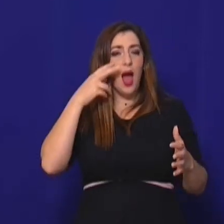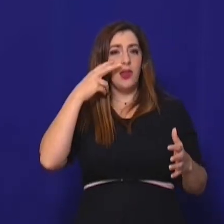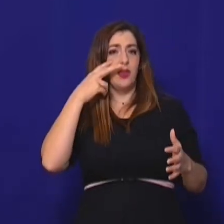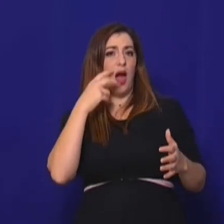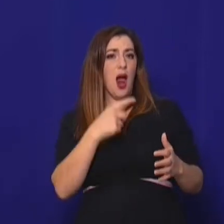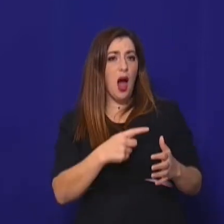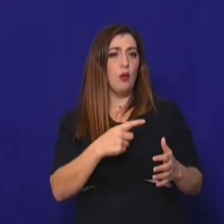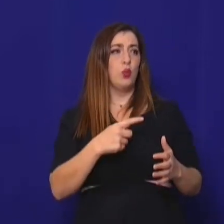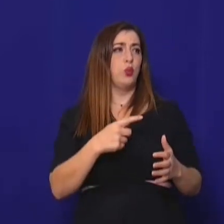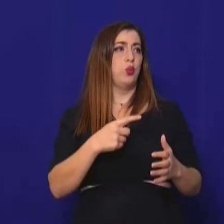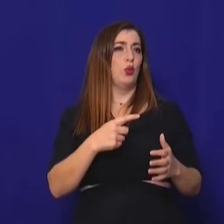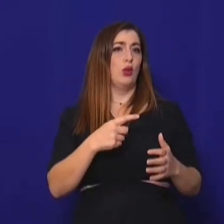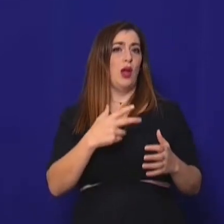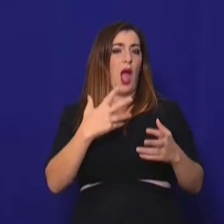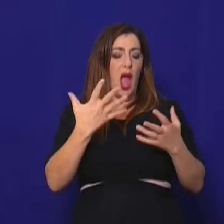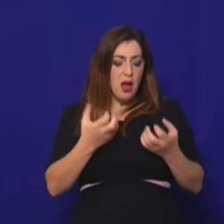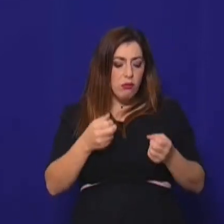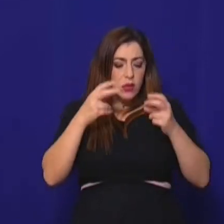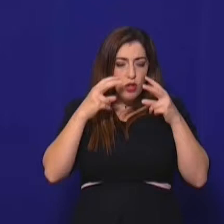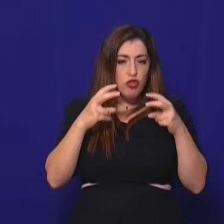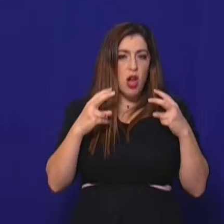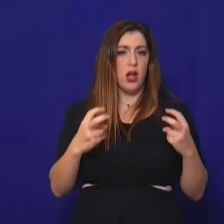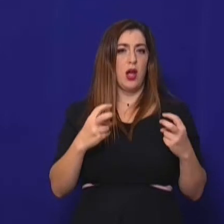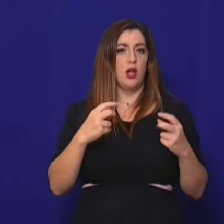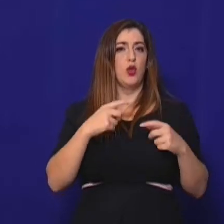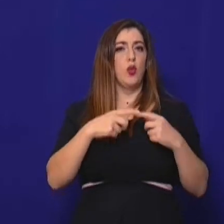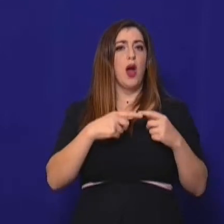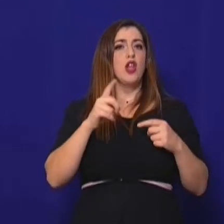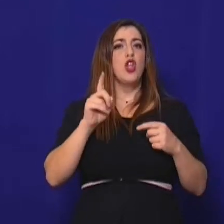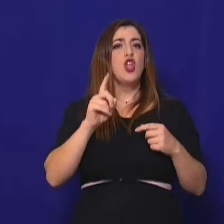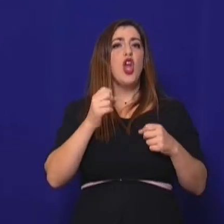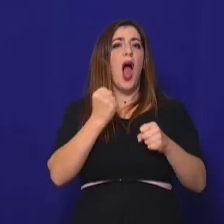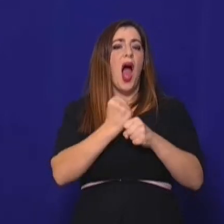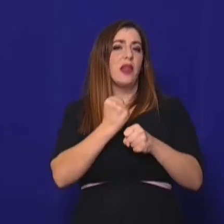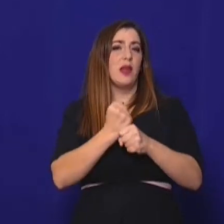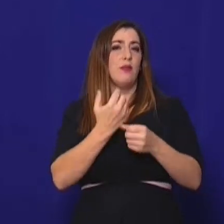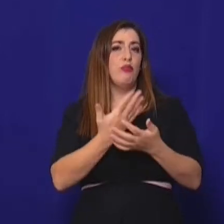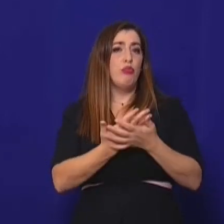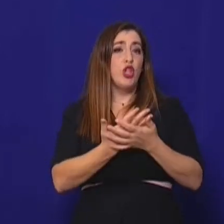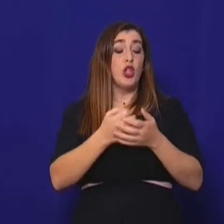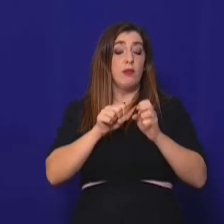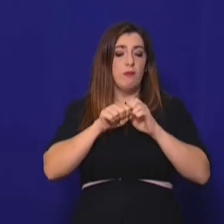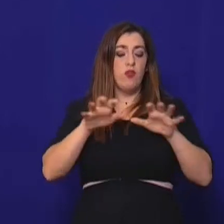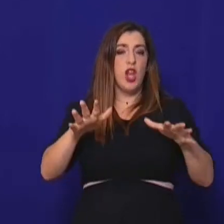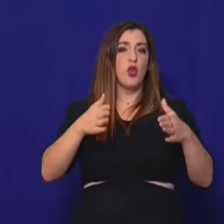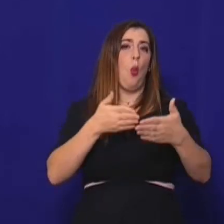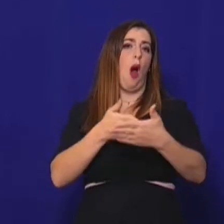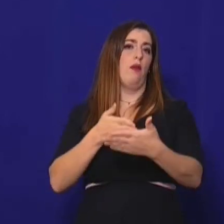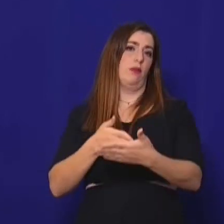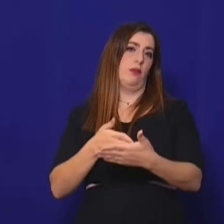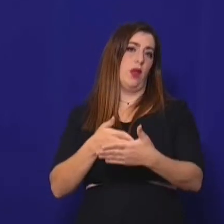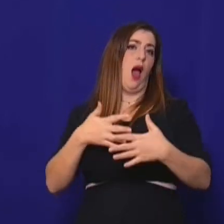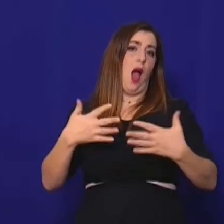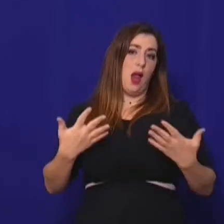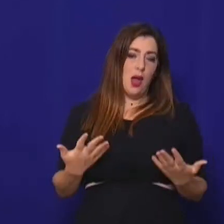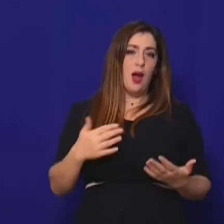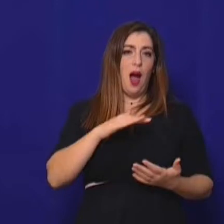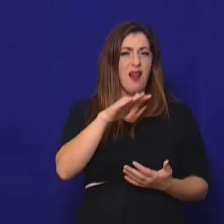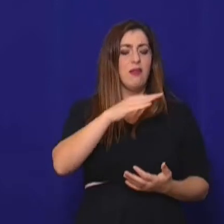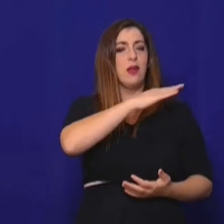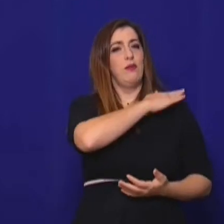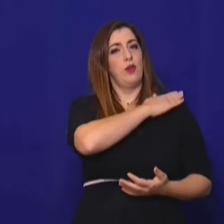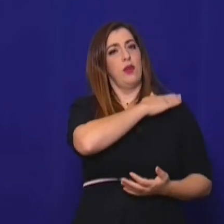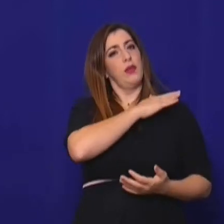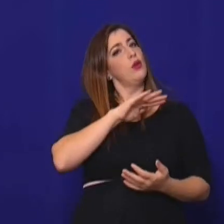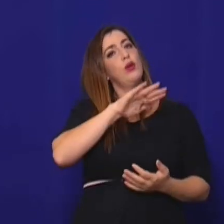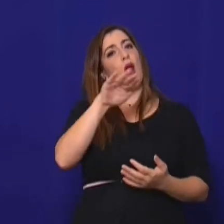x'inhuma l-mezzi ta' prevenzjoni. U allura aħna kollha kemm aħna għandna id-dover u